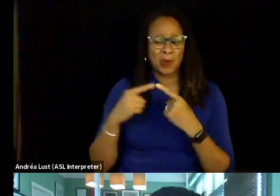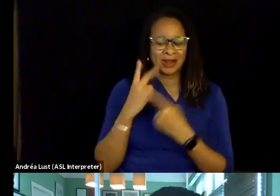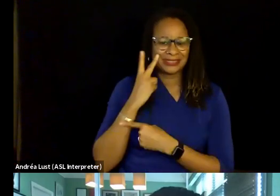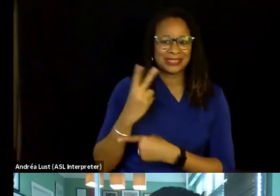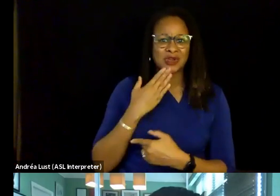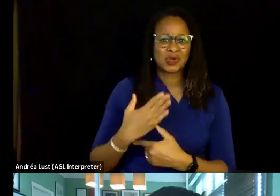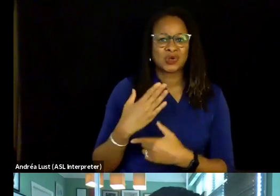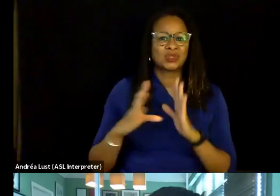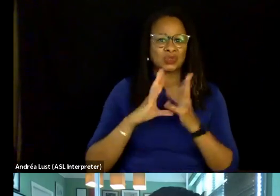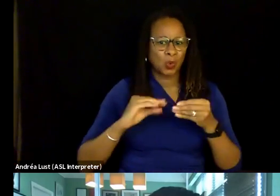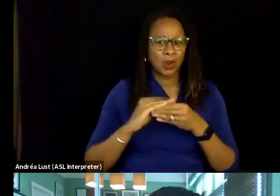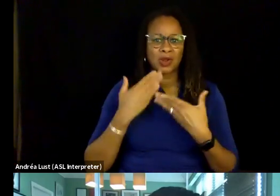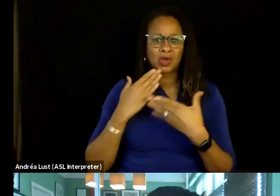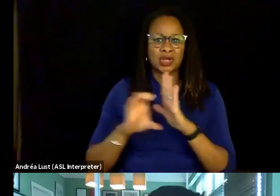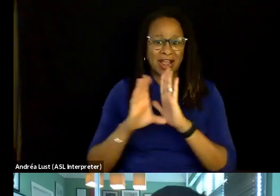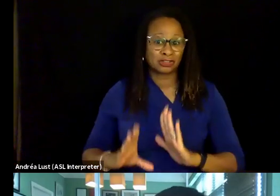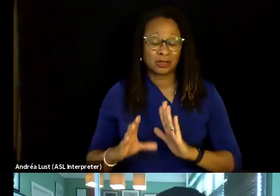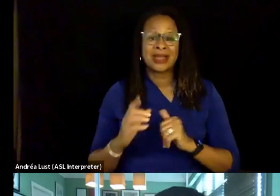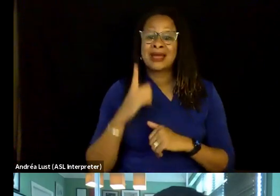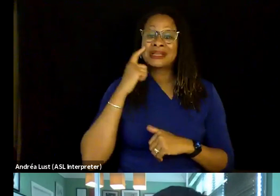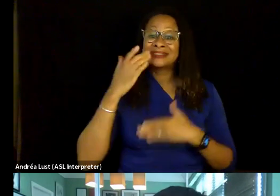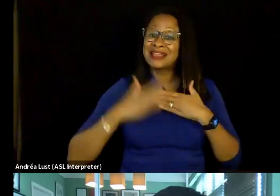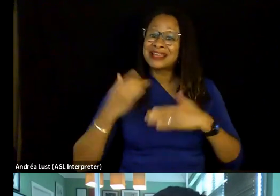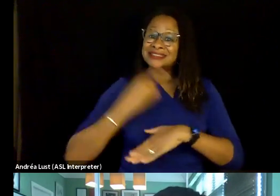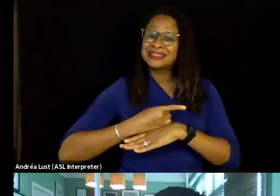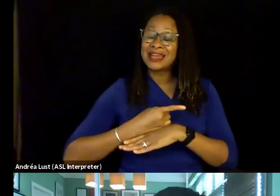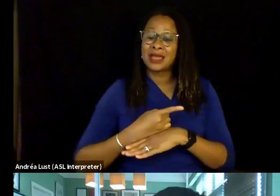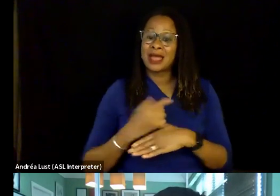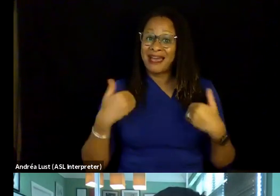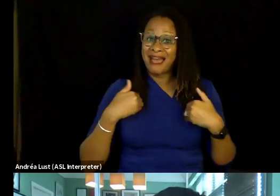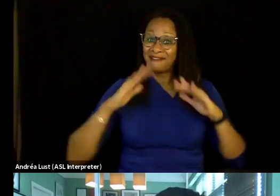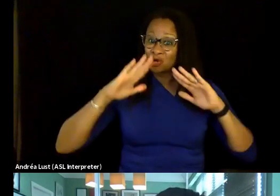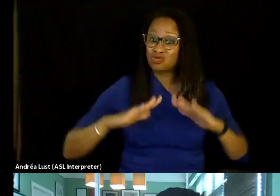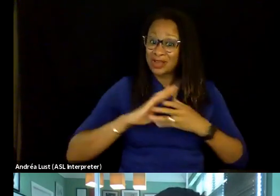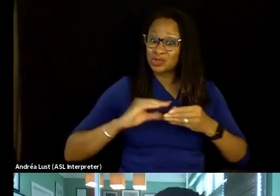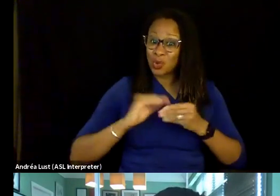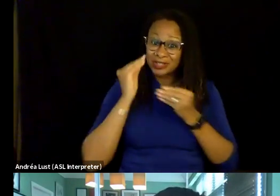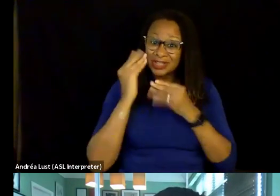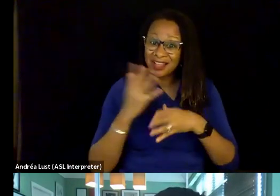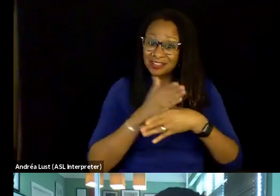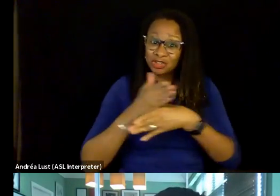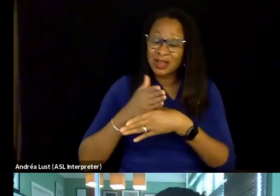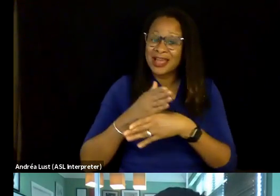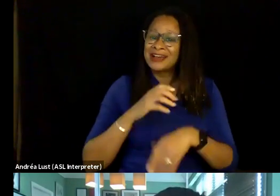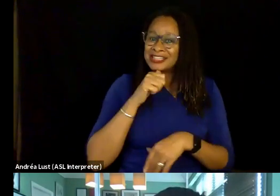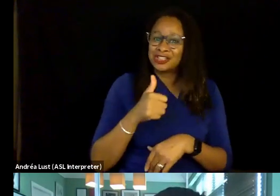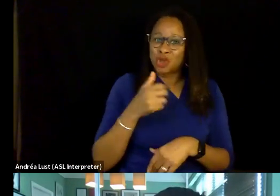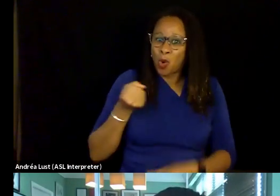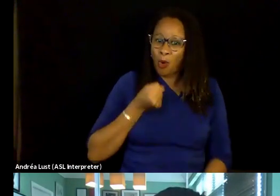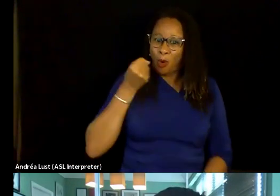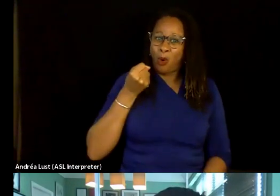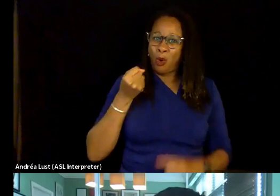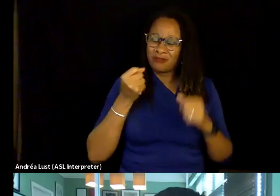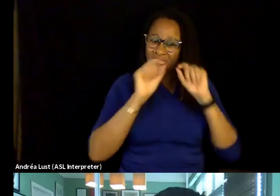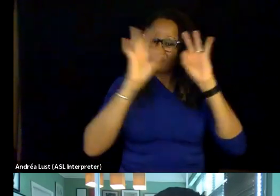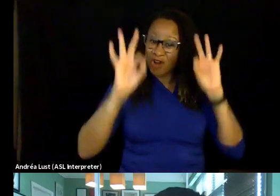good character, because at the end of the day, if even if they have a great story to tell, but they don't hold the frame, you know, they don't hold